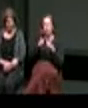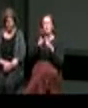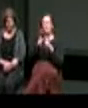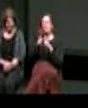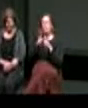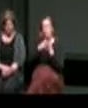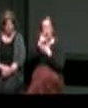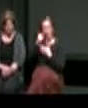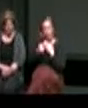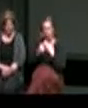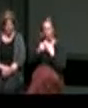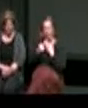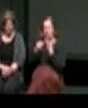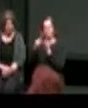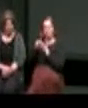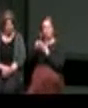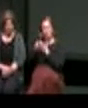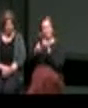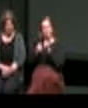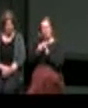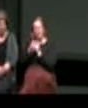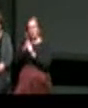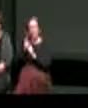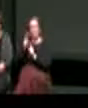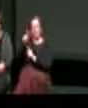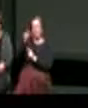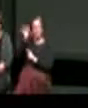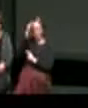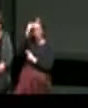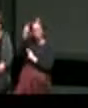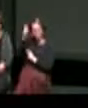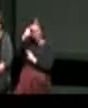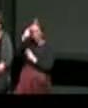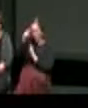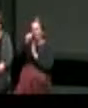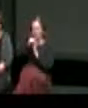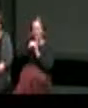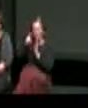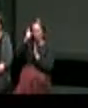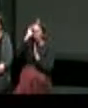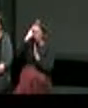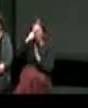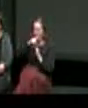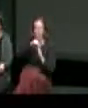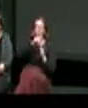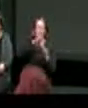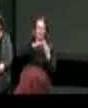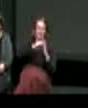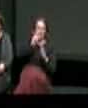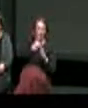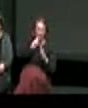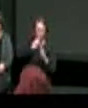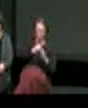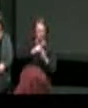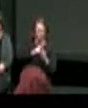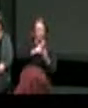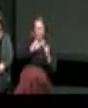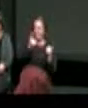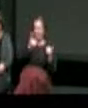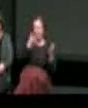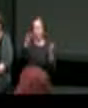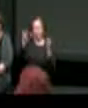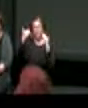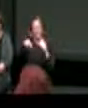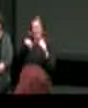federal government, the state government, and the city of Akron. And now we have this section